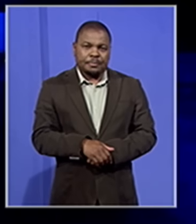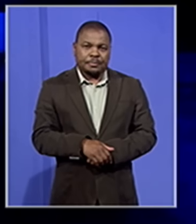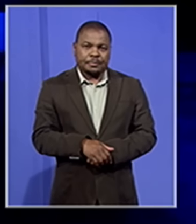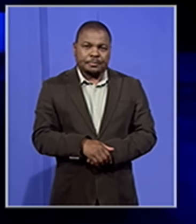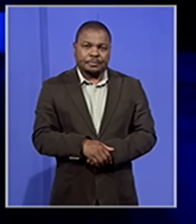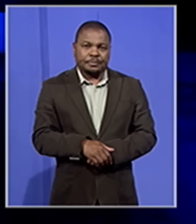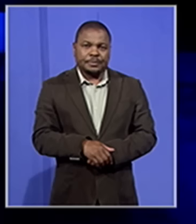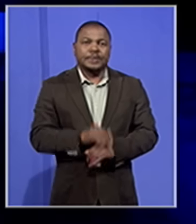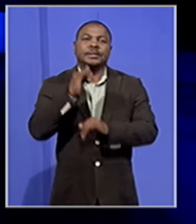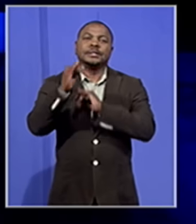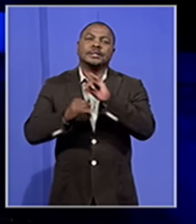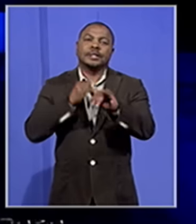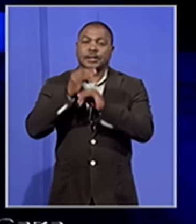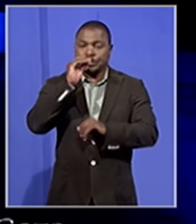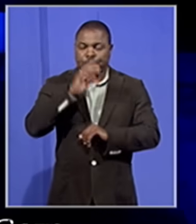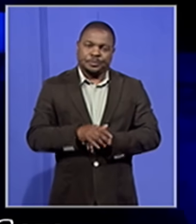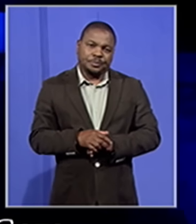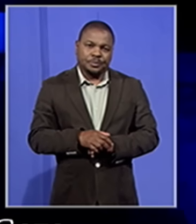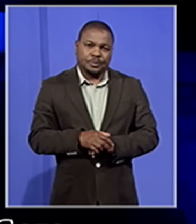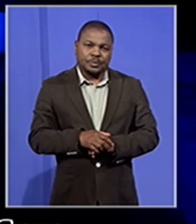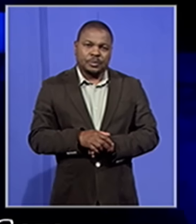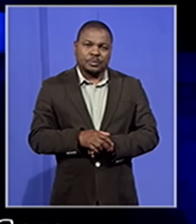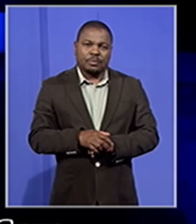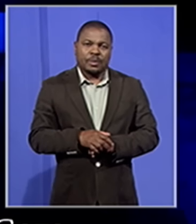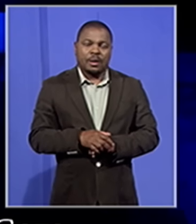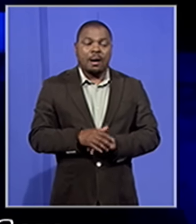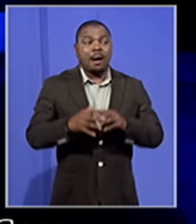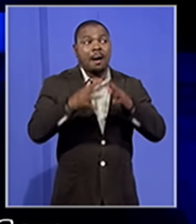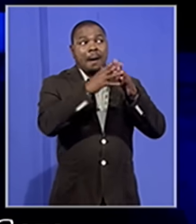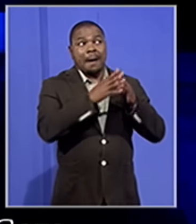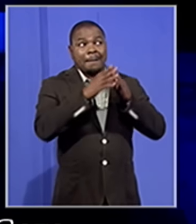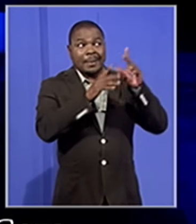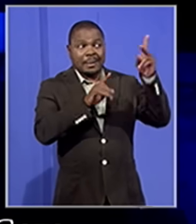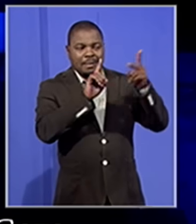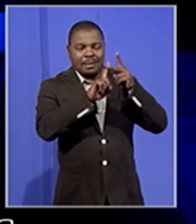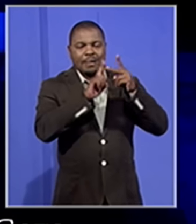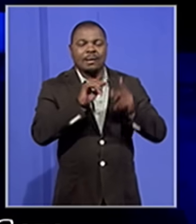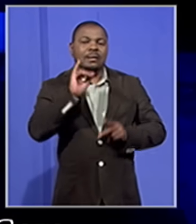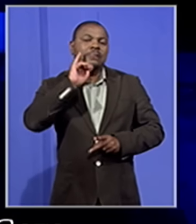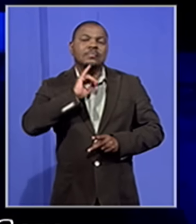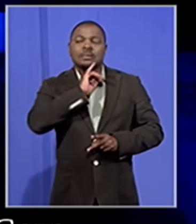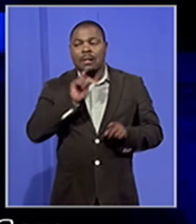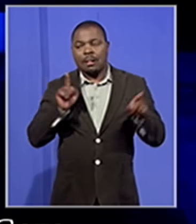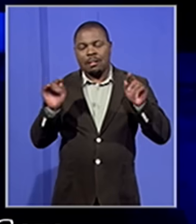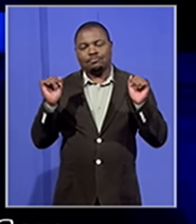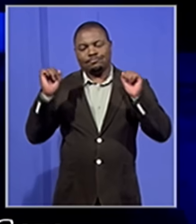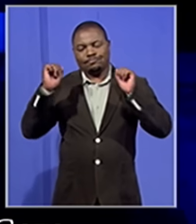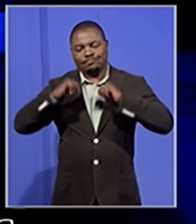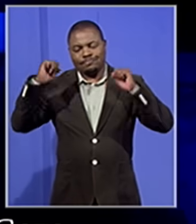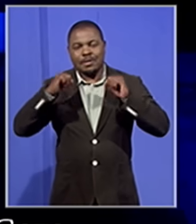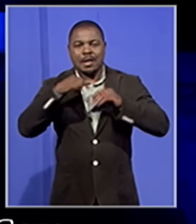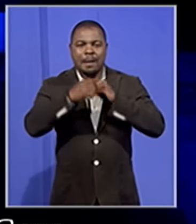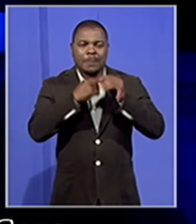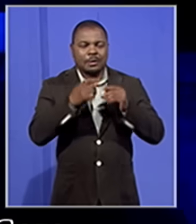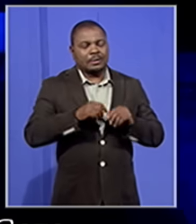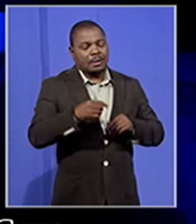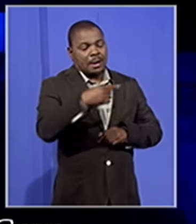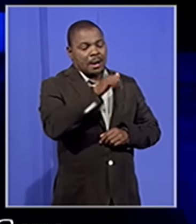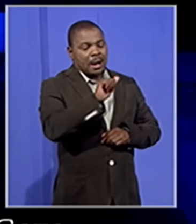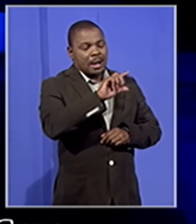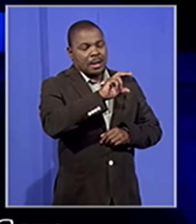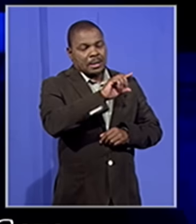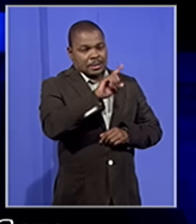Ho tsa matjhabateng re fumana hore naha ya Amerika le ya Israel di fihlelletse tumellano ya khotso Gaza ka hore Hamas e neng